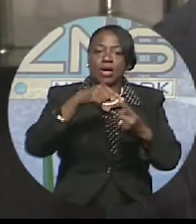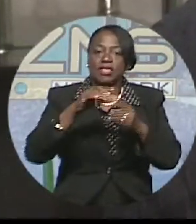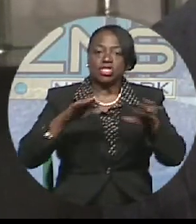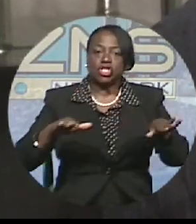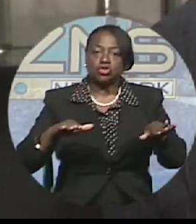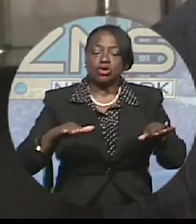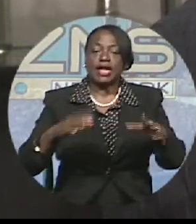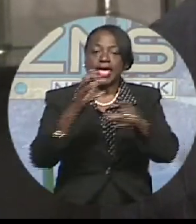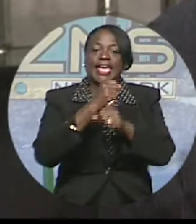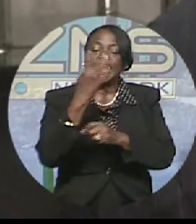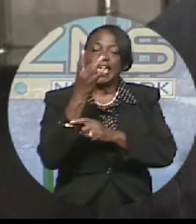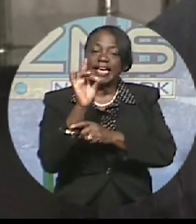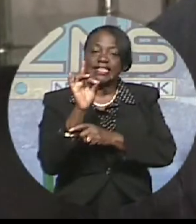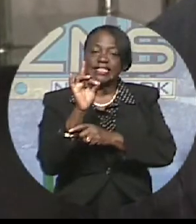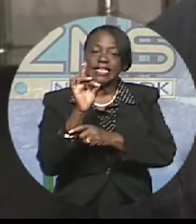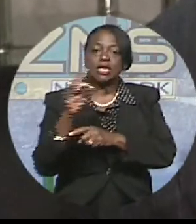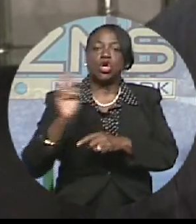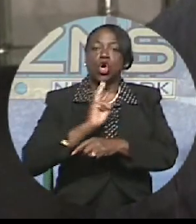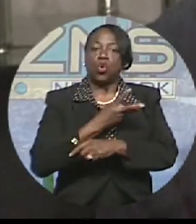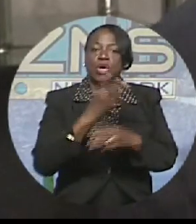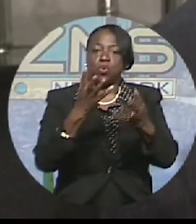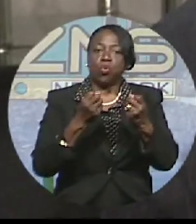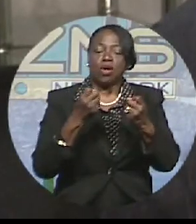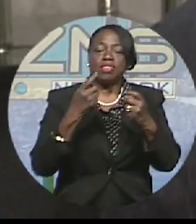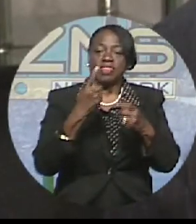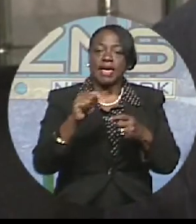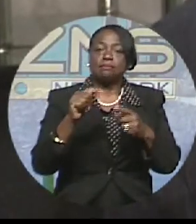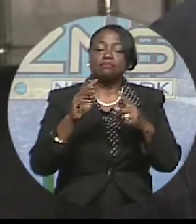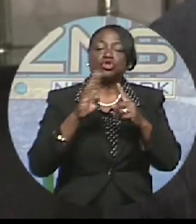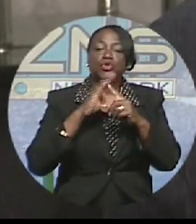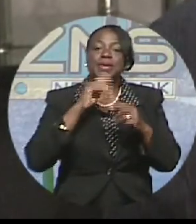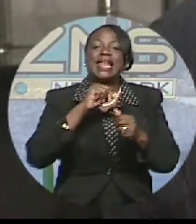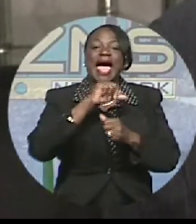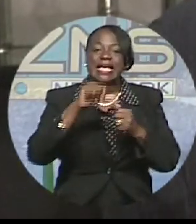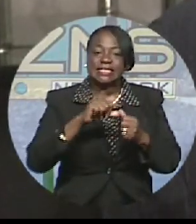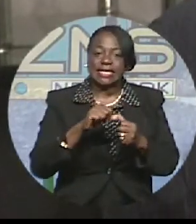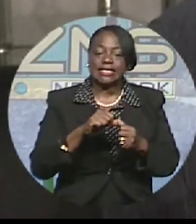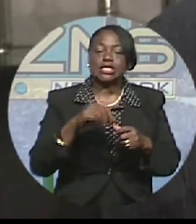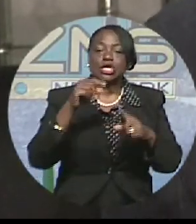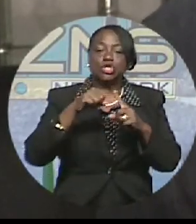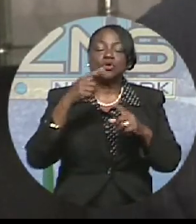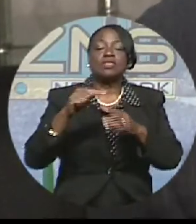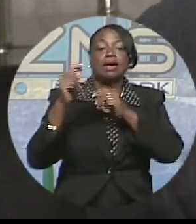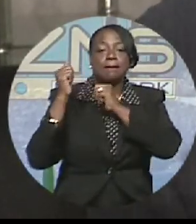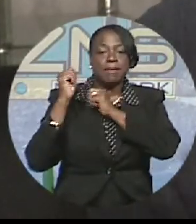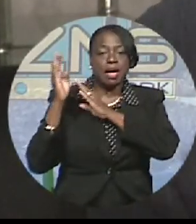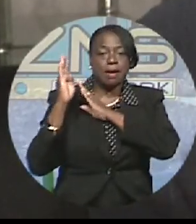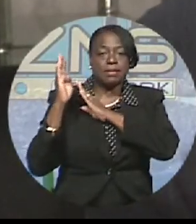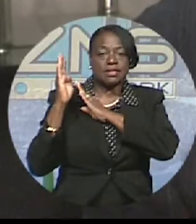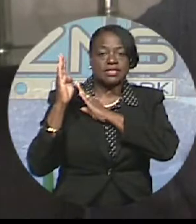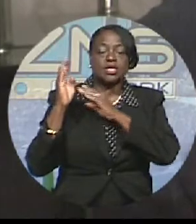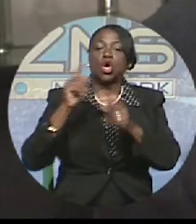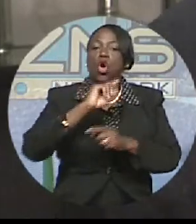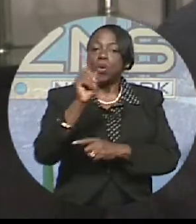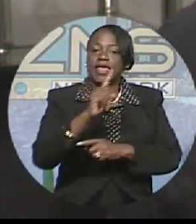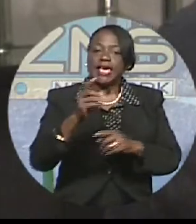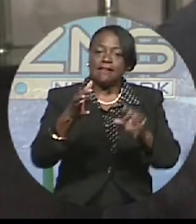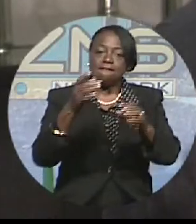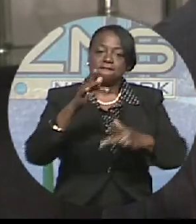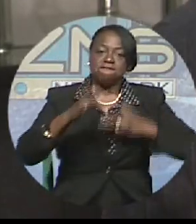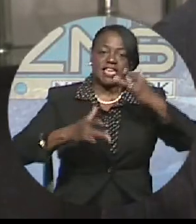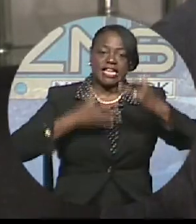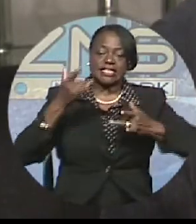reach the age of 18, we want them to be asset to the Bahamas, okay? Where they can feel a sense of